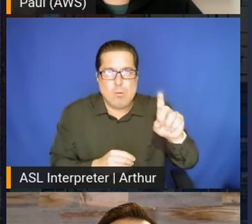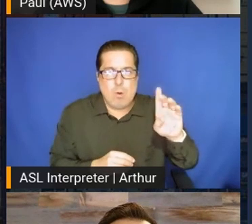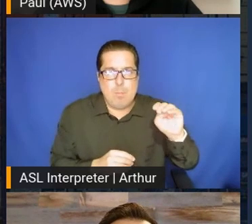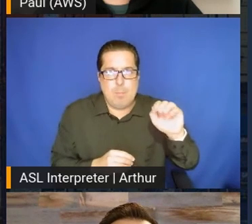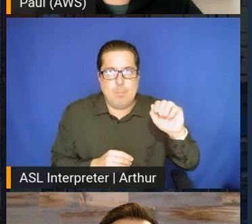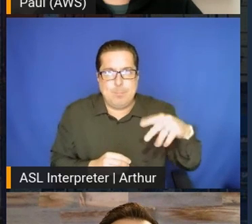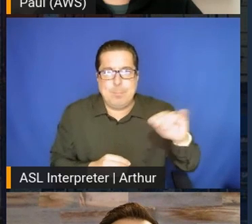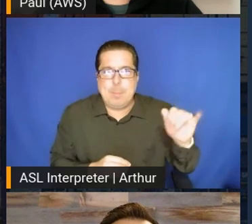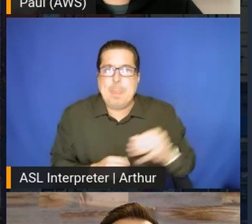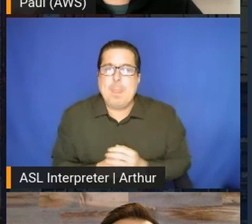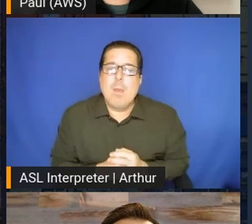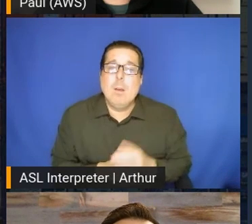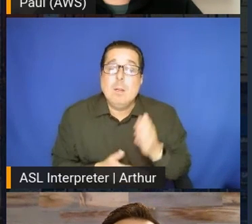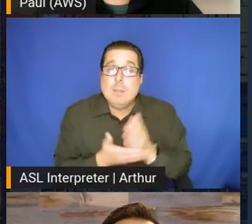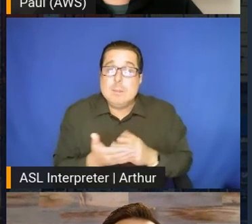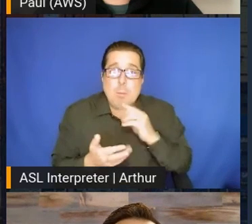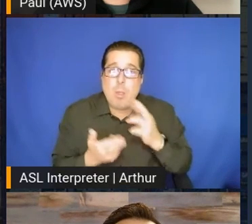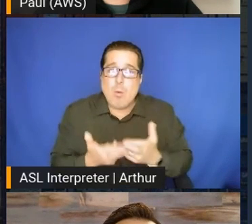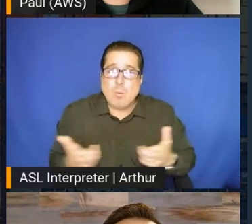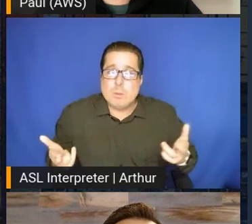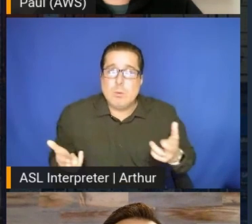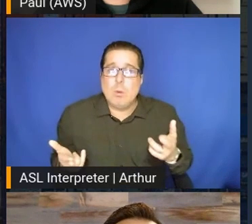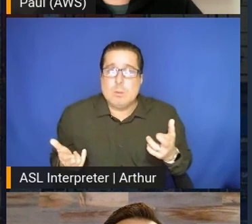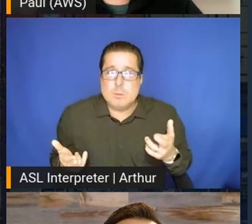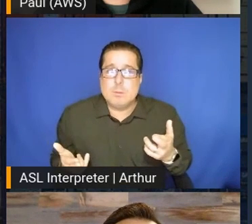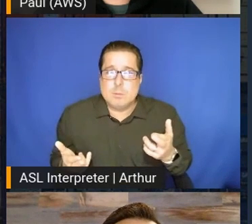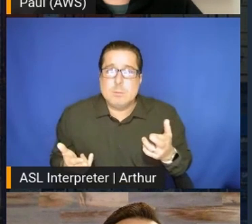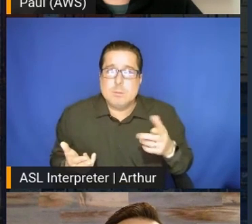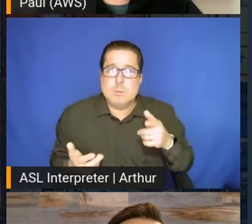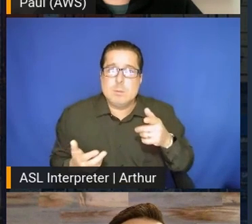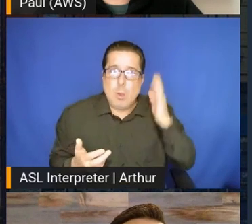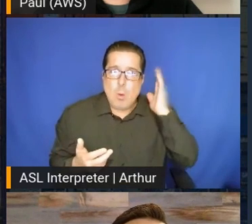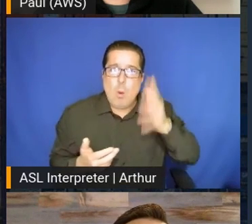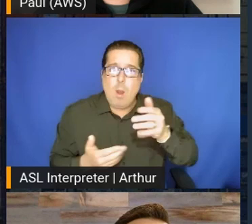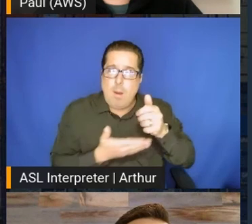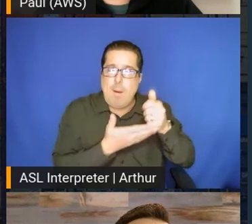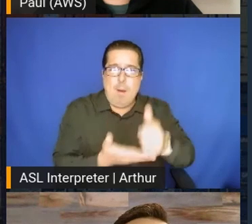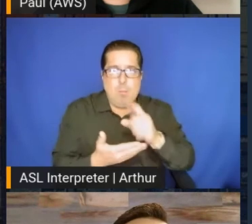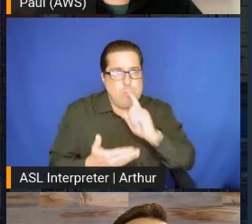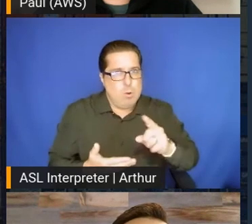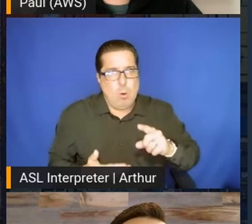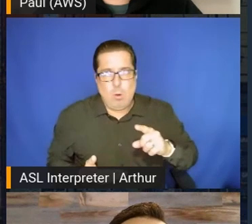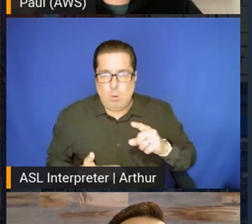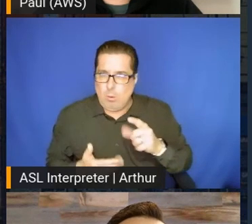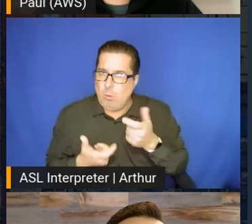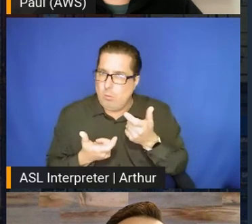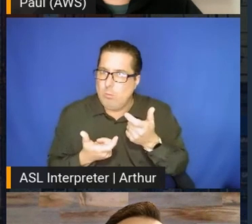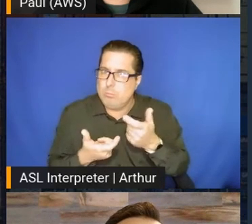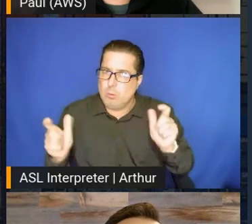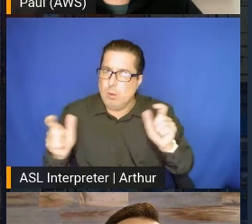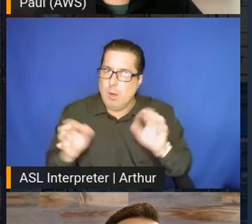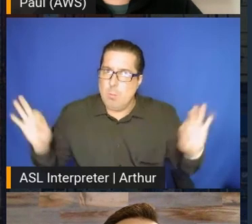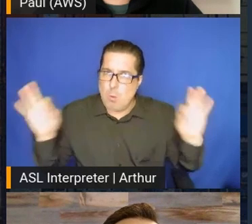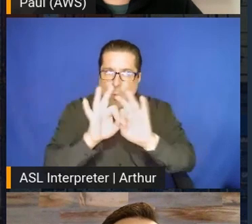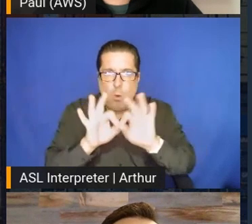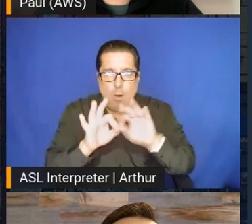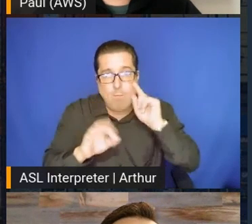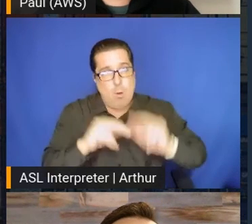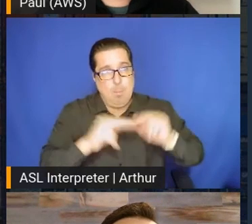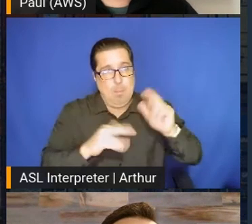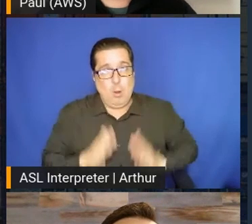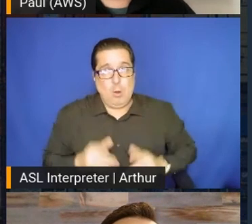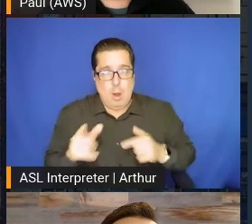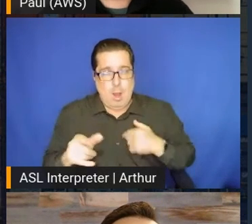So some of the resources which will be extremely helpful for you as a builder. We have the Karpenter site, which